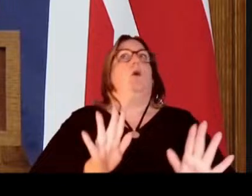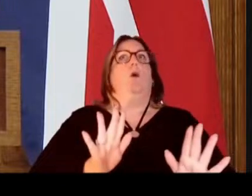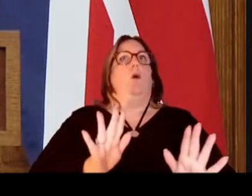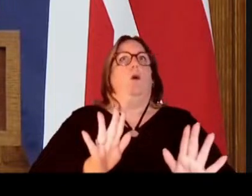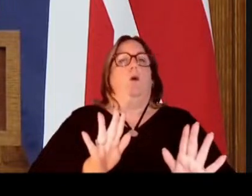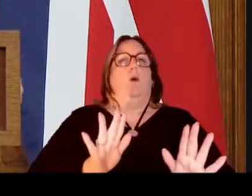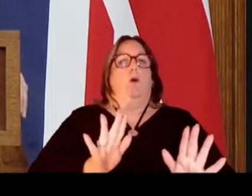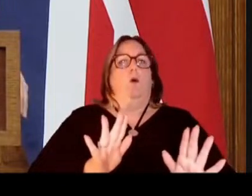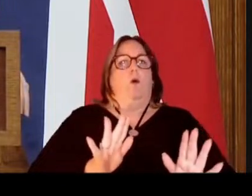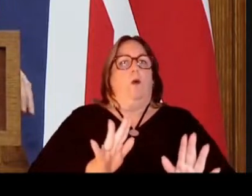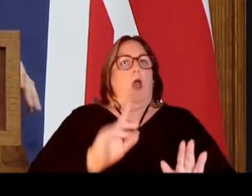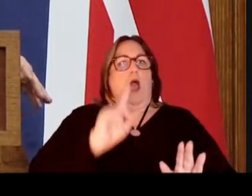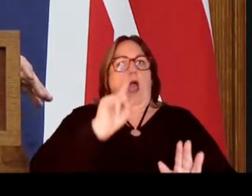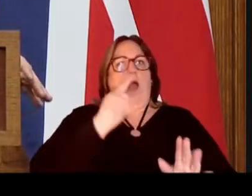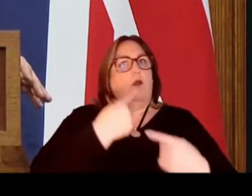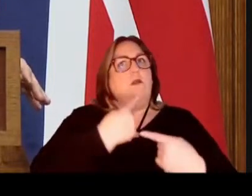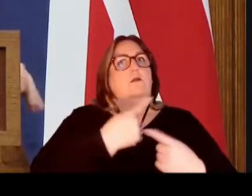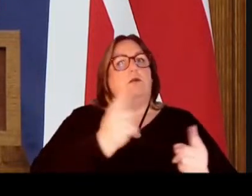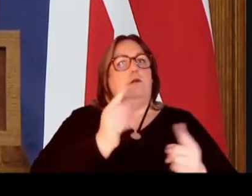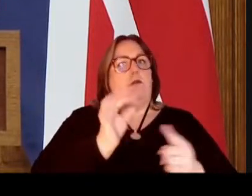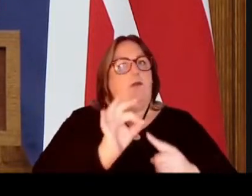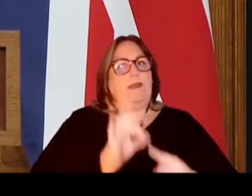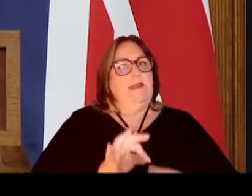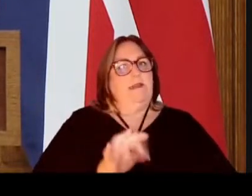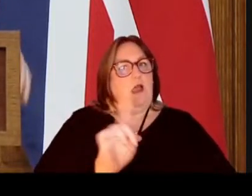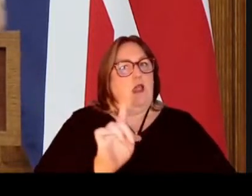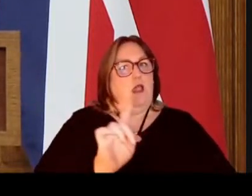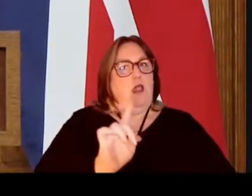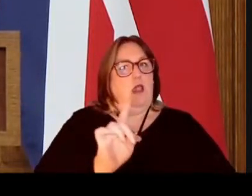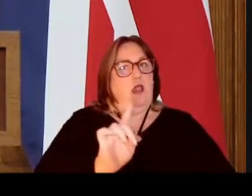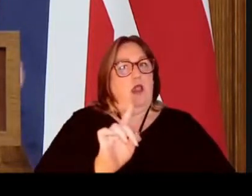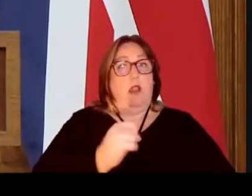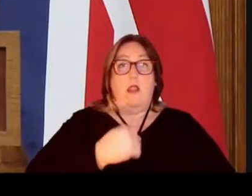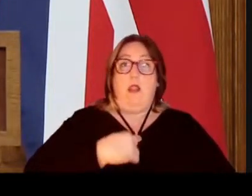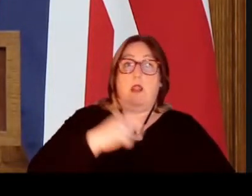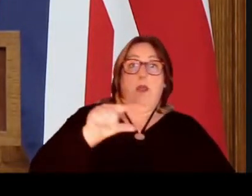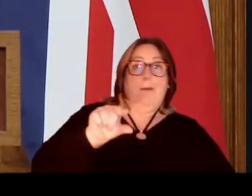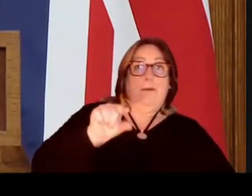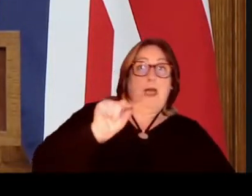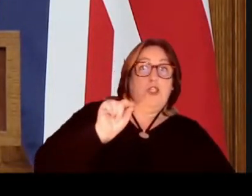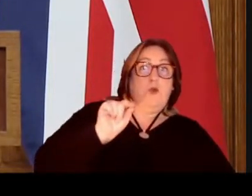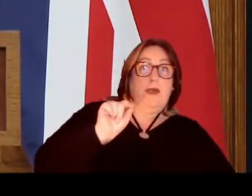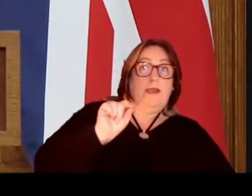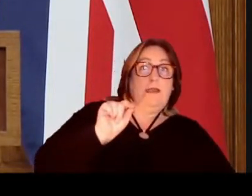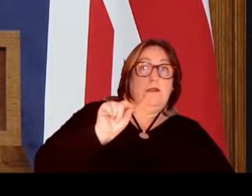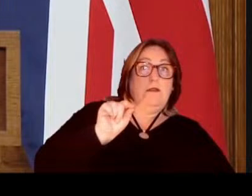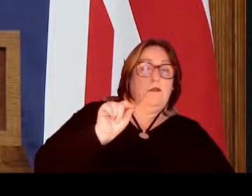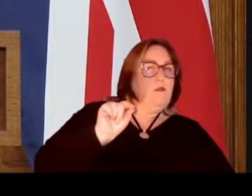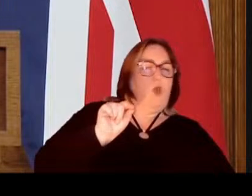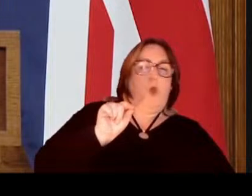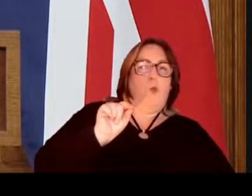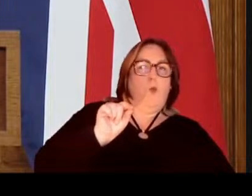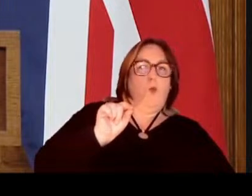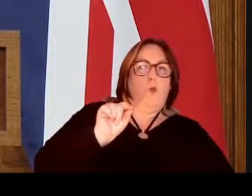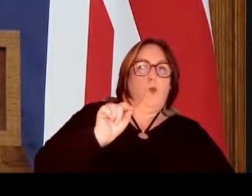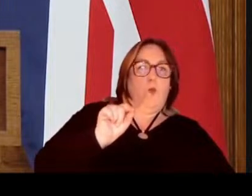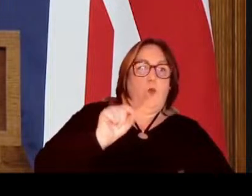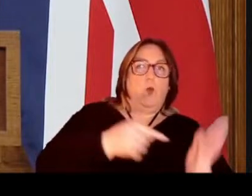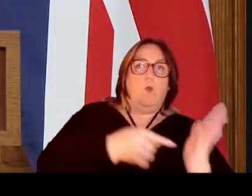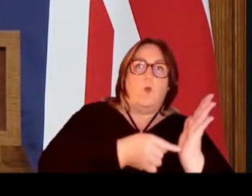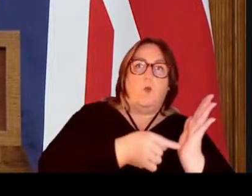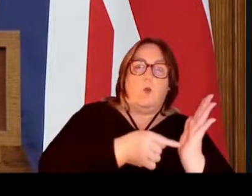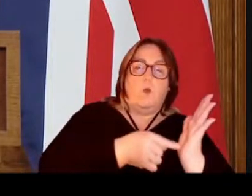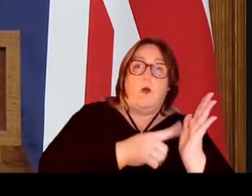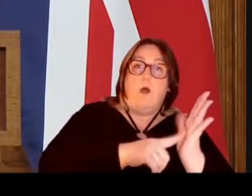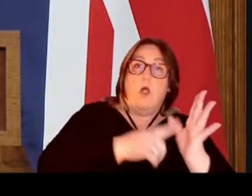had. Those are not just my choices, though it is a choice I would make. It is also the law of the land. That is why